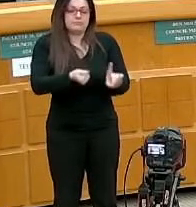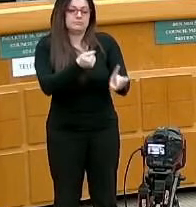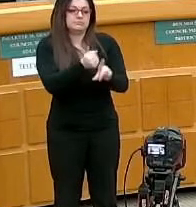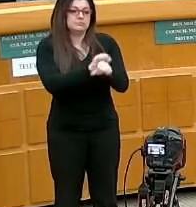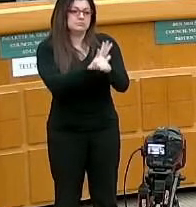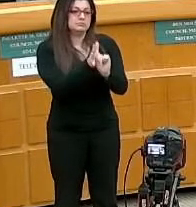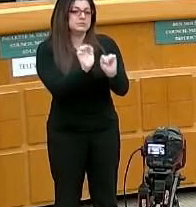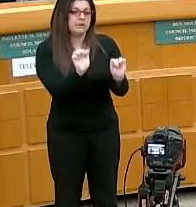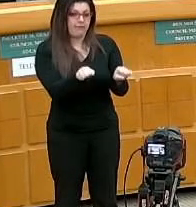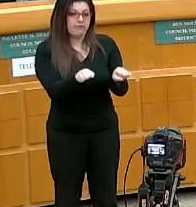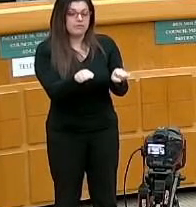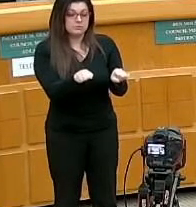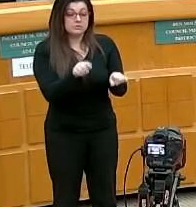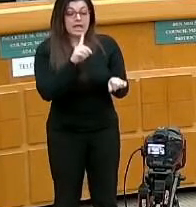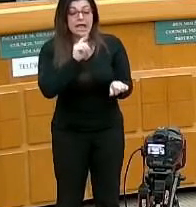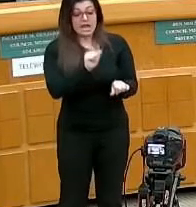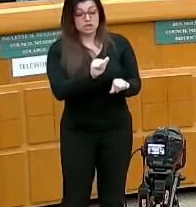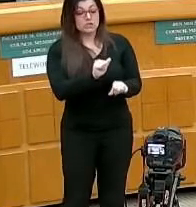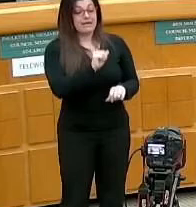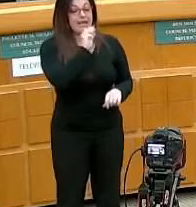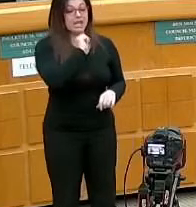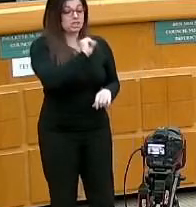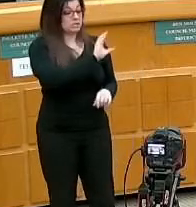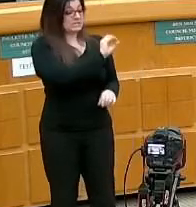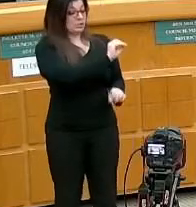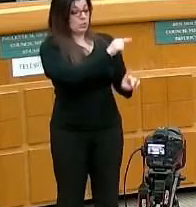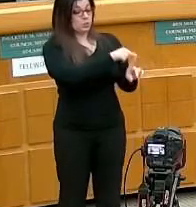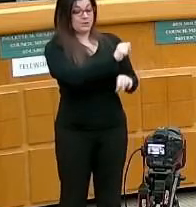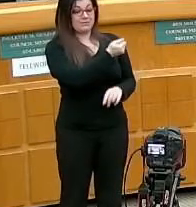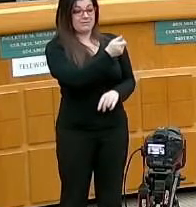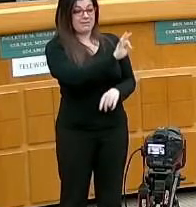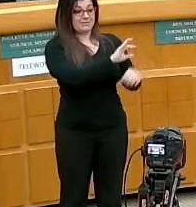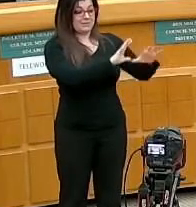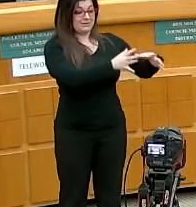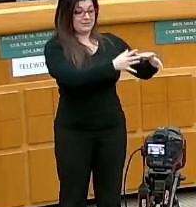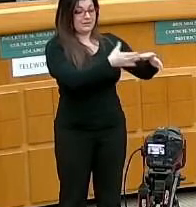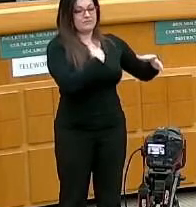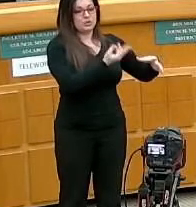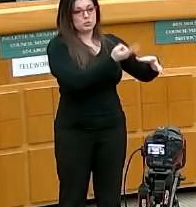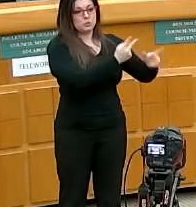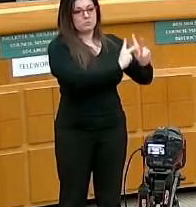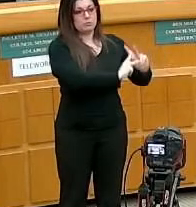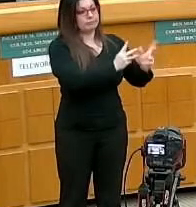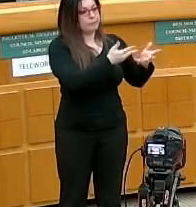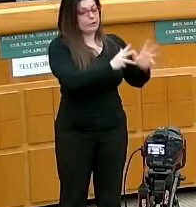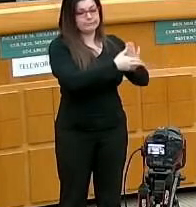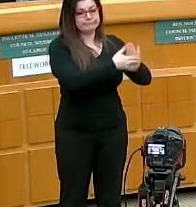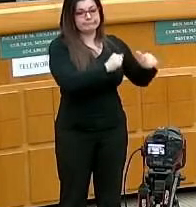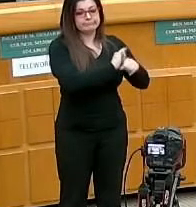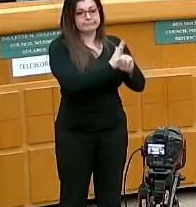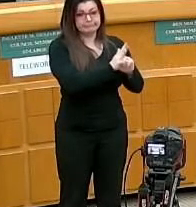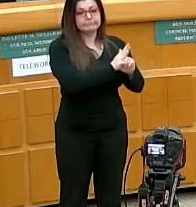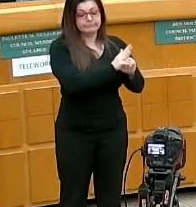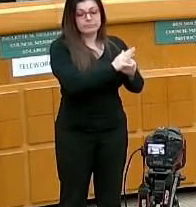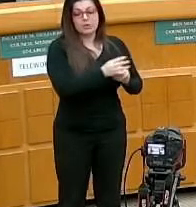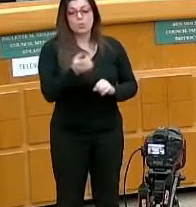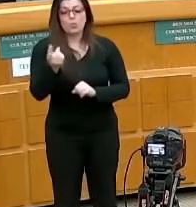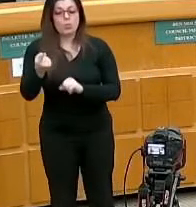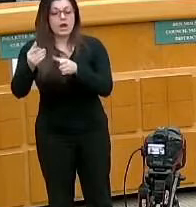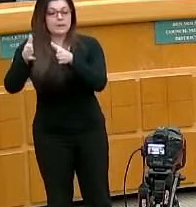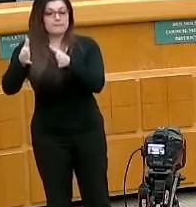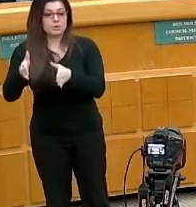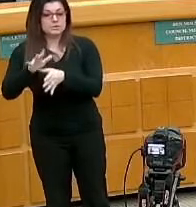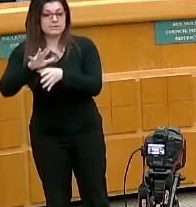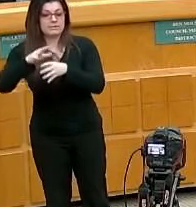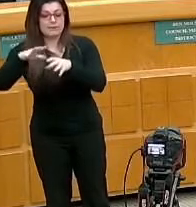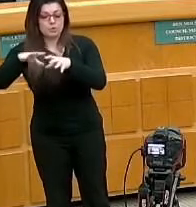virus. In fact, in the age group of 0 to 19, we have 2 persons that have tested positive for it. And then we have 1 person in the 80 to 89